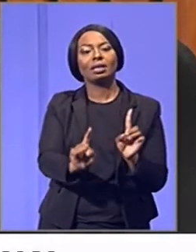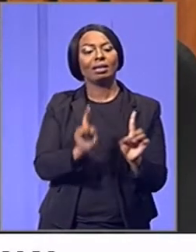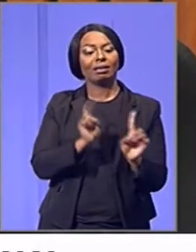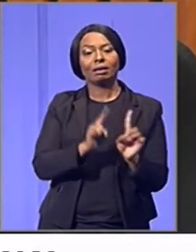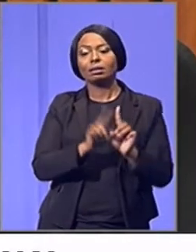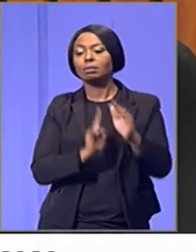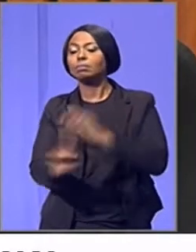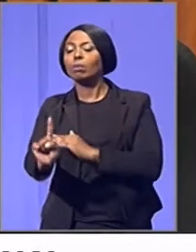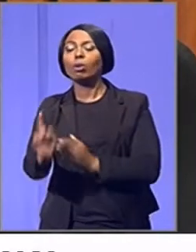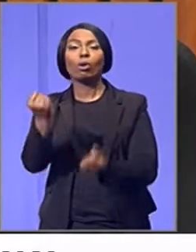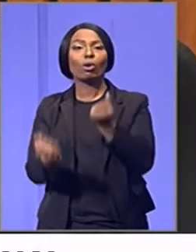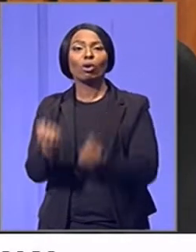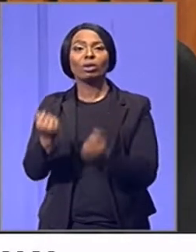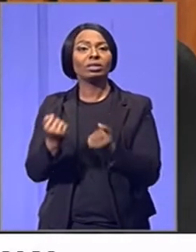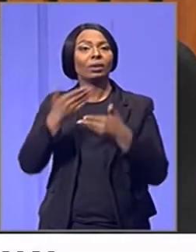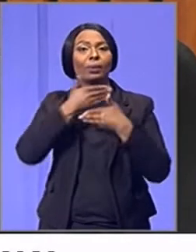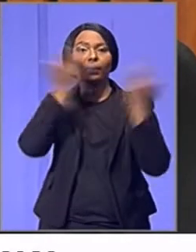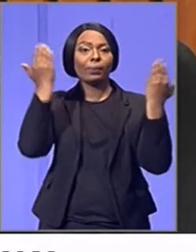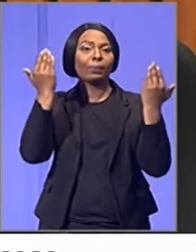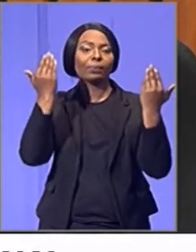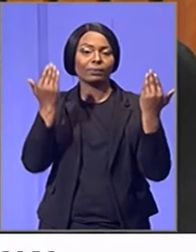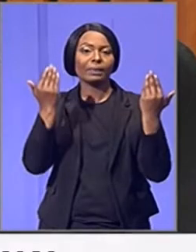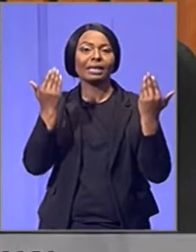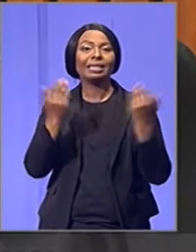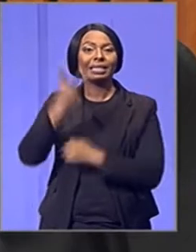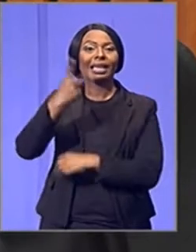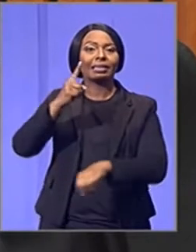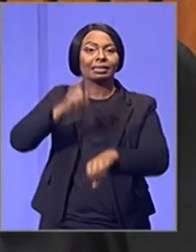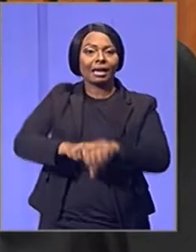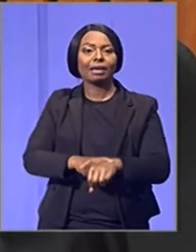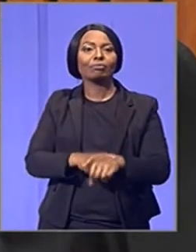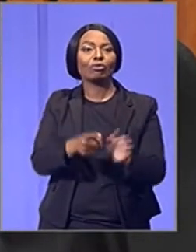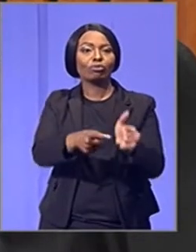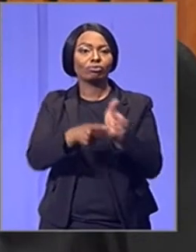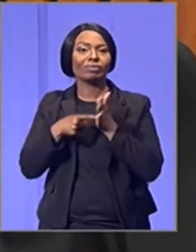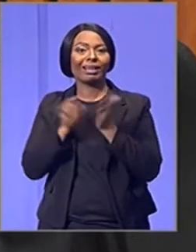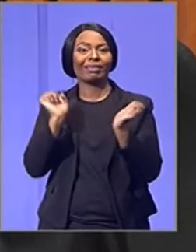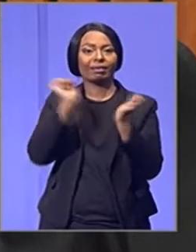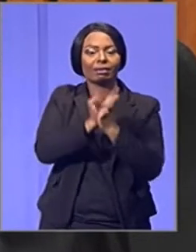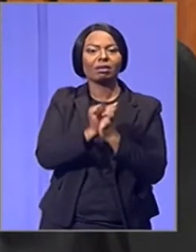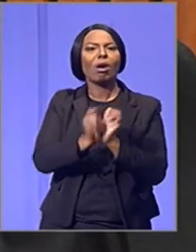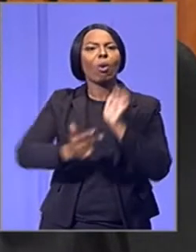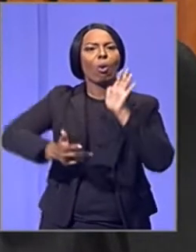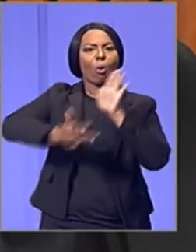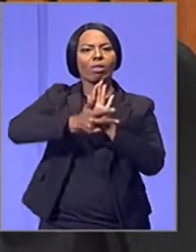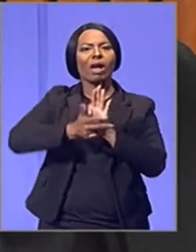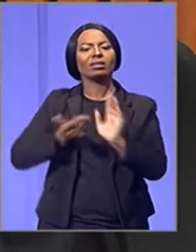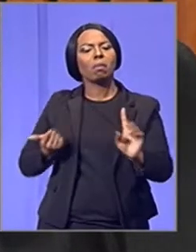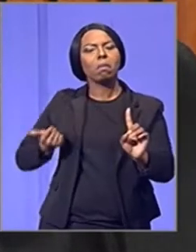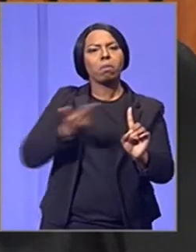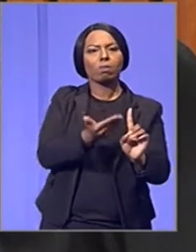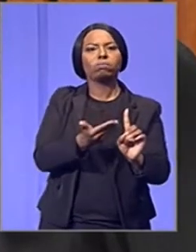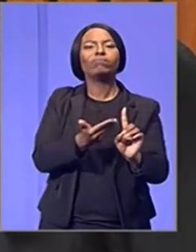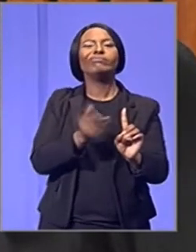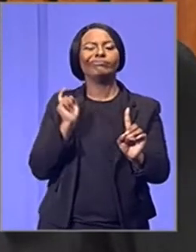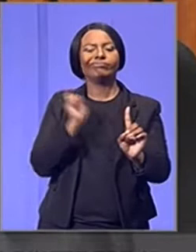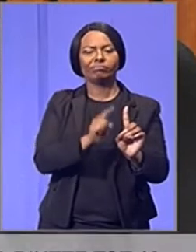court, and this is the second time that a warrant of arrest was authorized, issued and executed against the